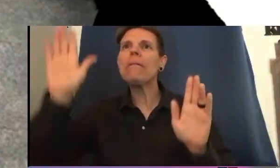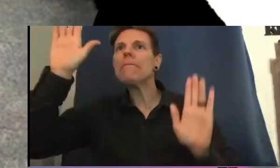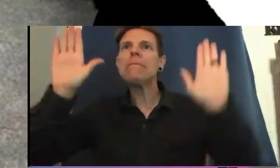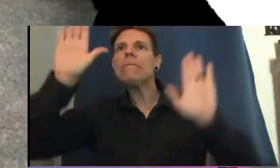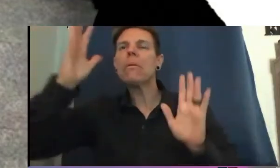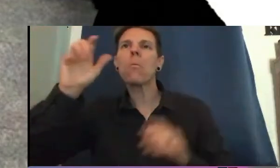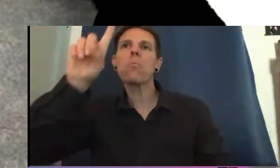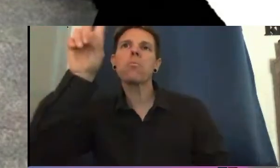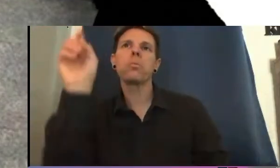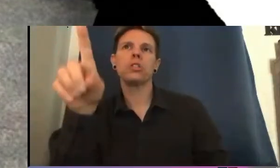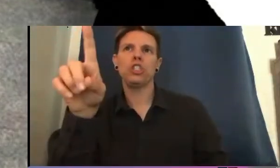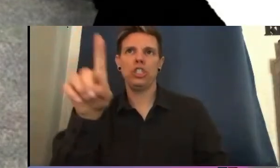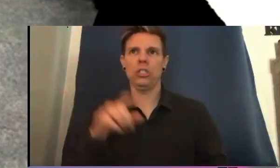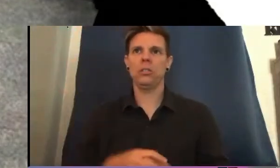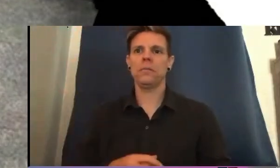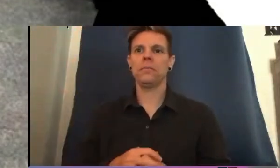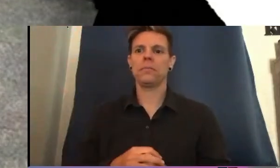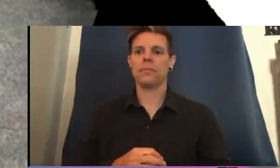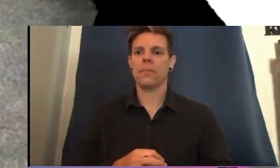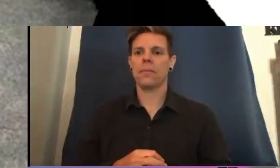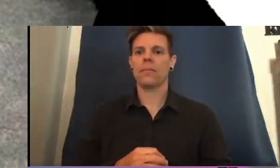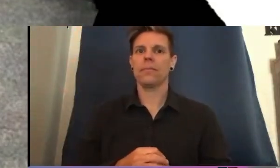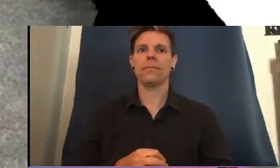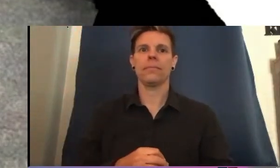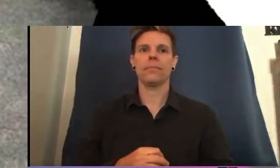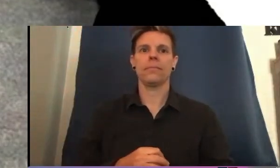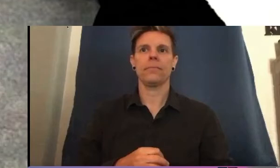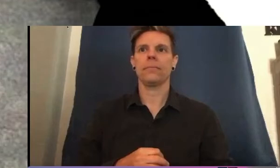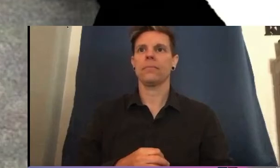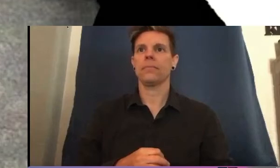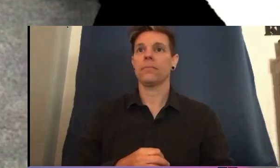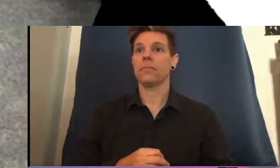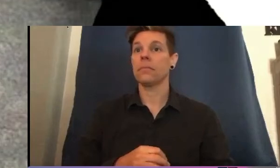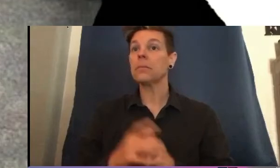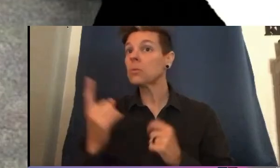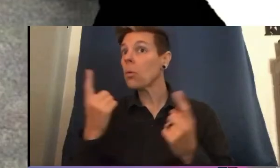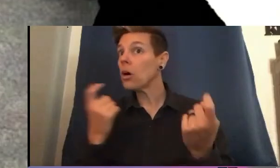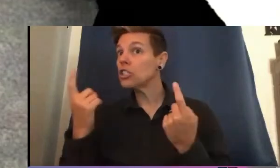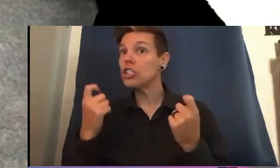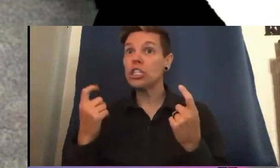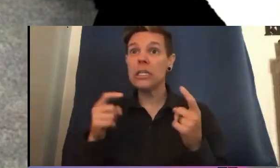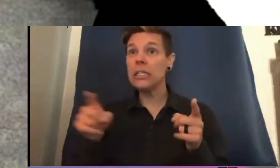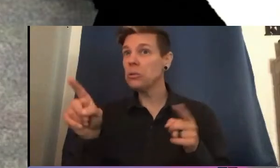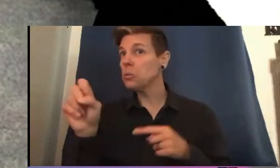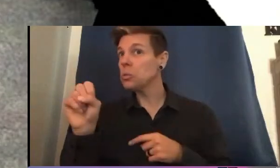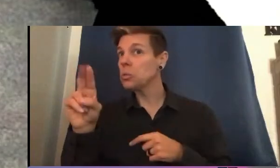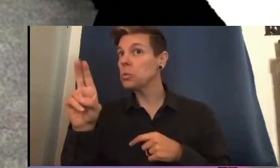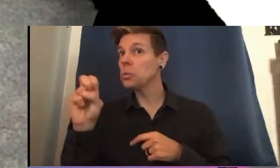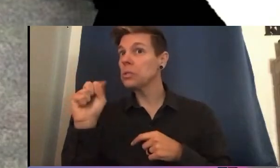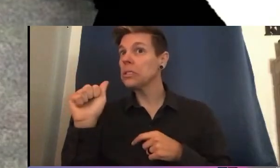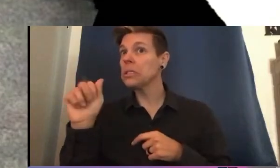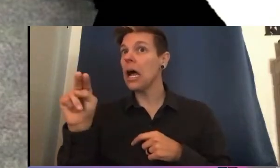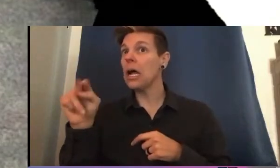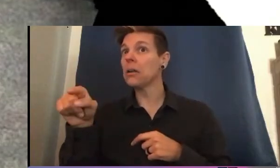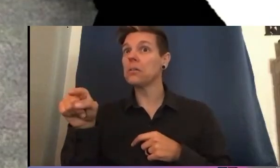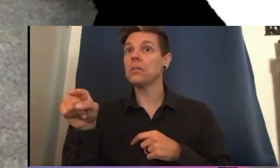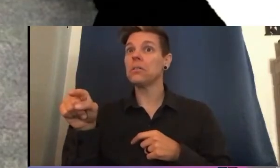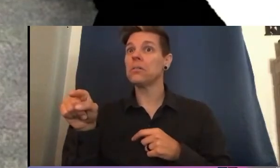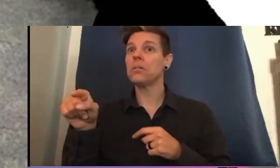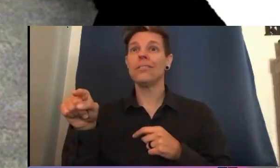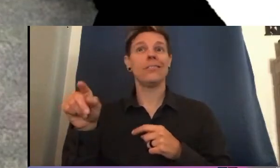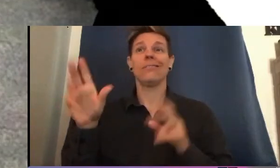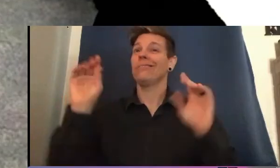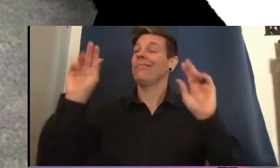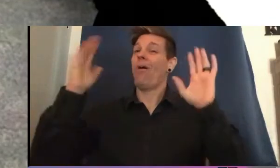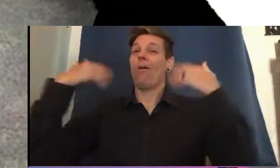more. Oh, okay. Okay. Questions for Susan? Please. Great report. I want to especially